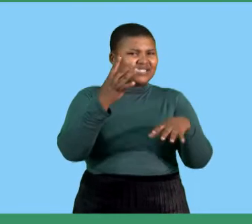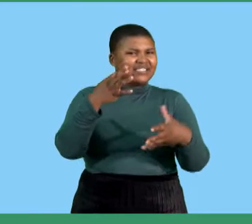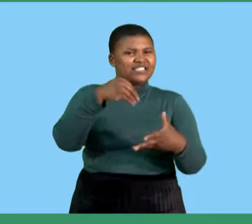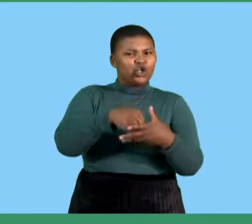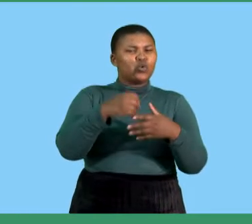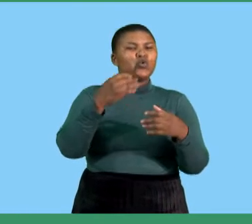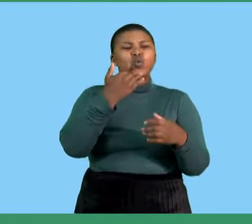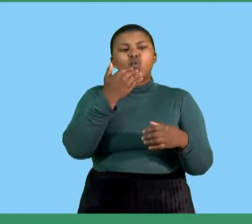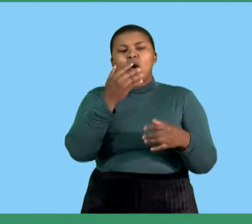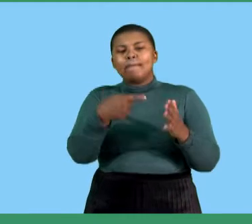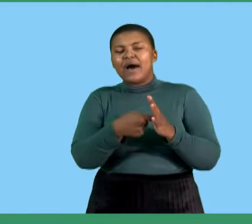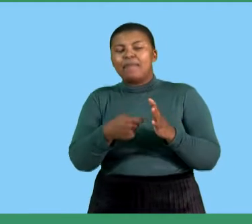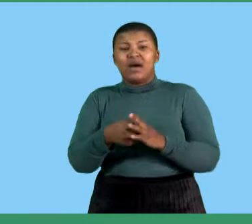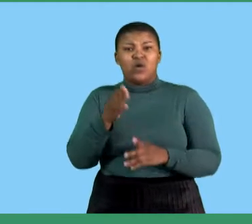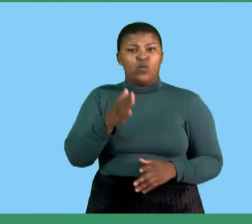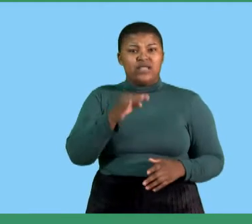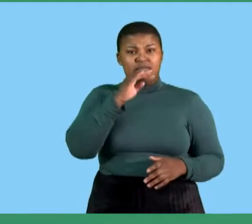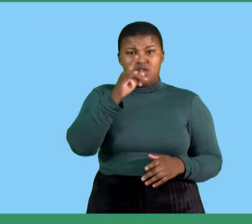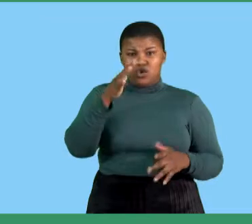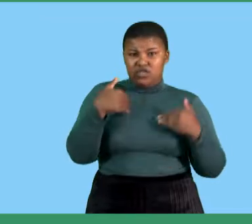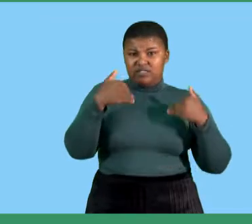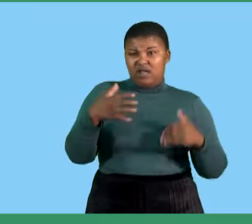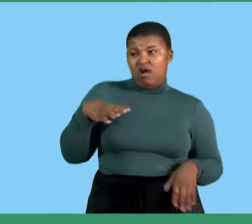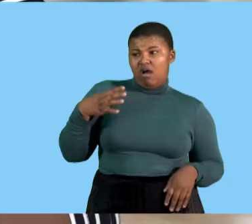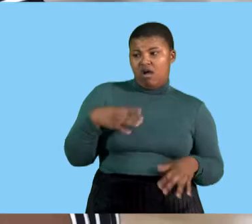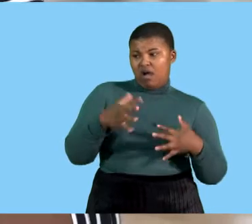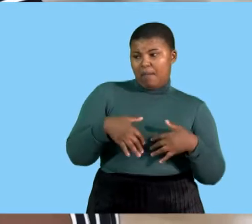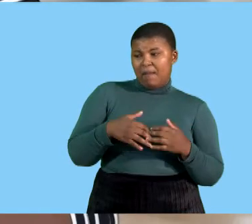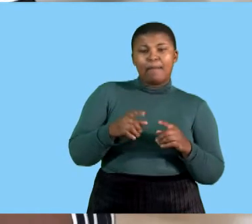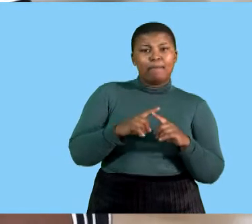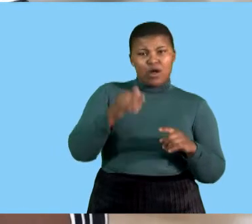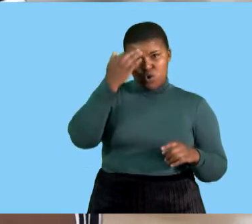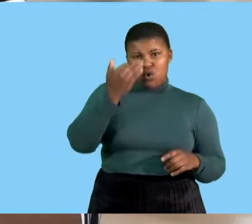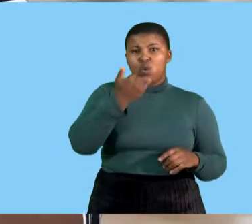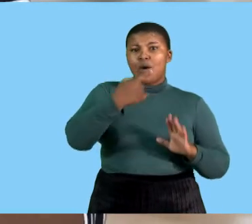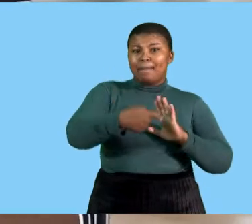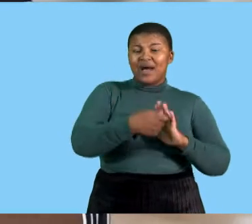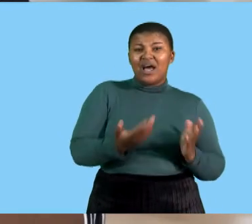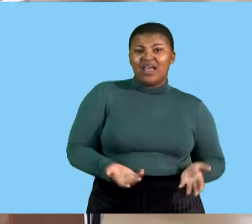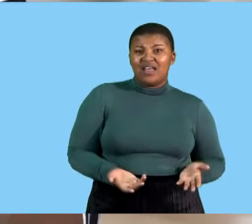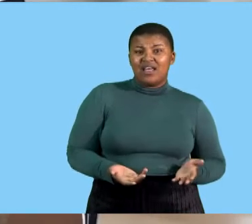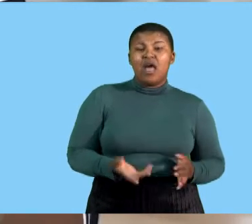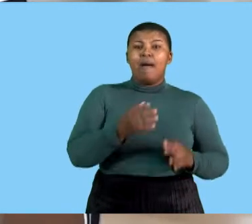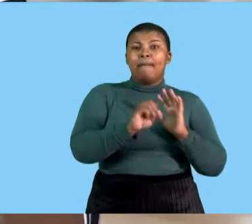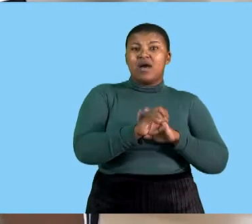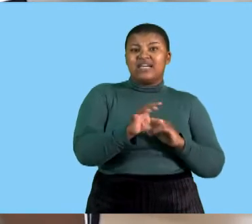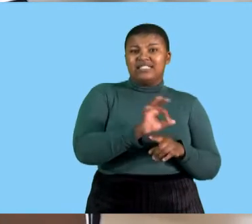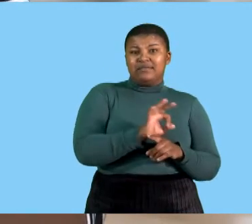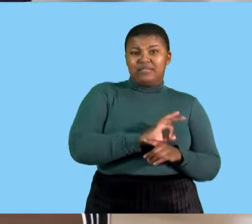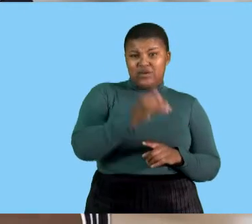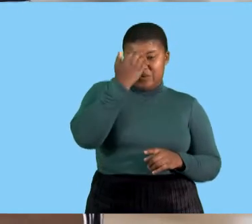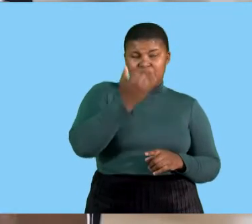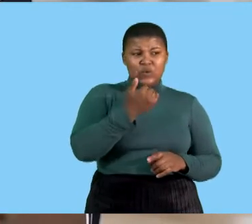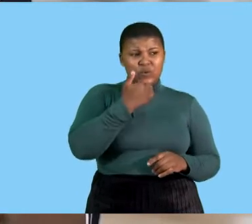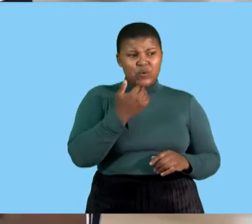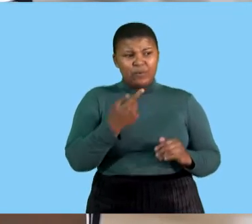which includes the target market. Remember, you cannot start operating without having a marketing plan. You don't know who your customers are.